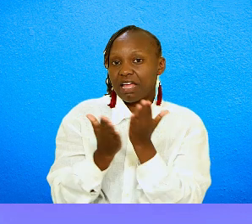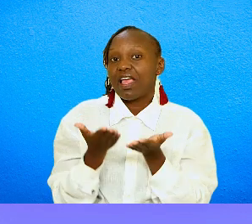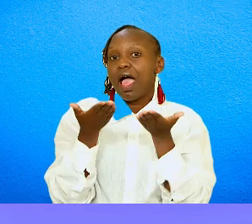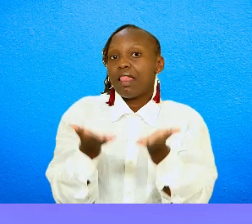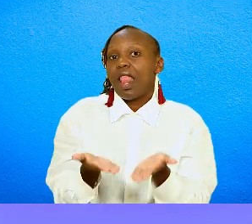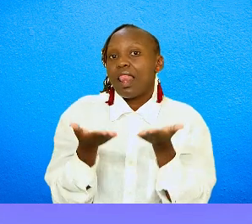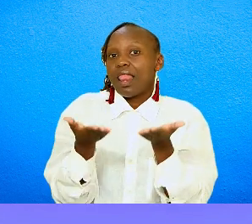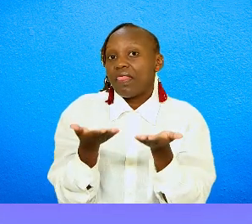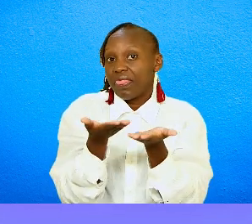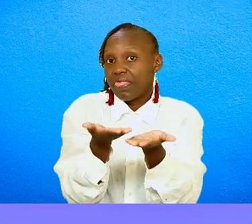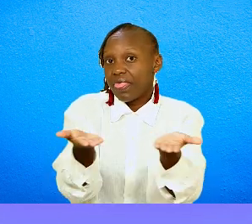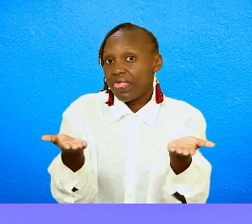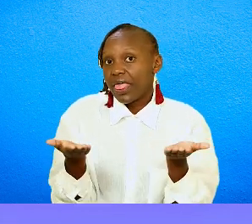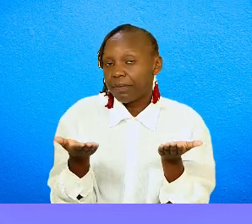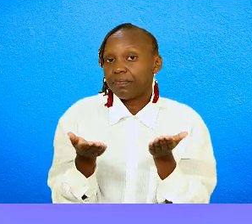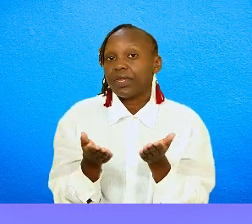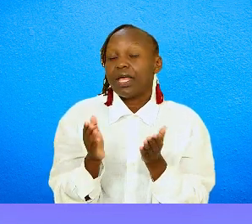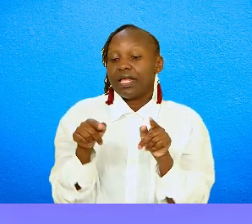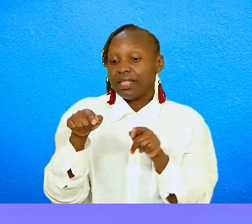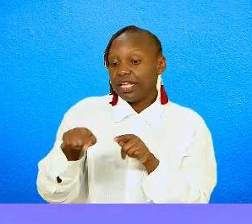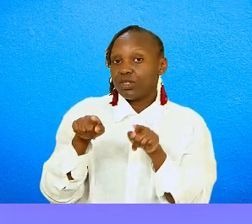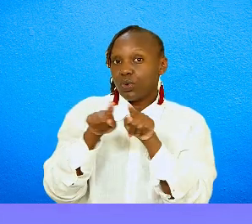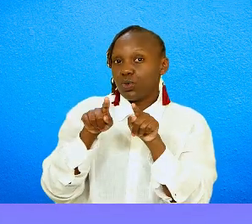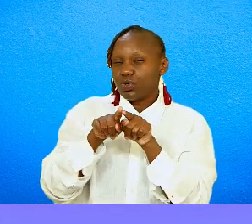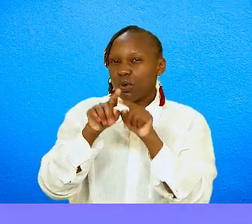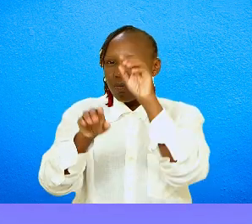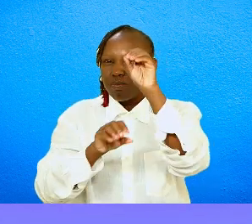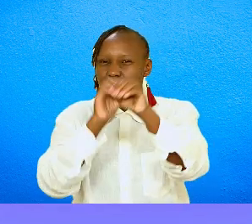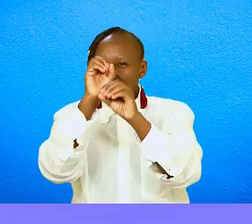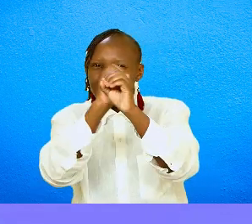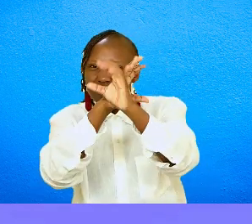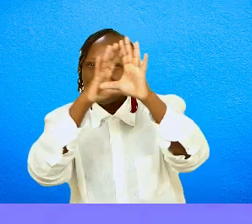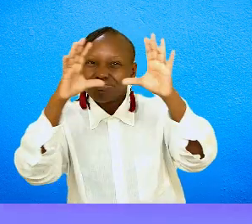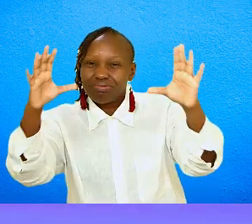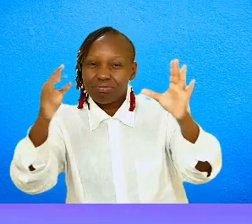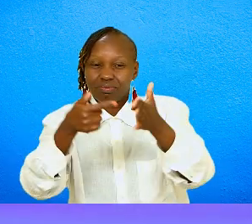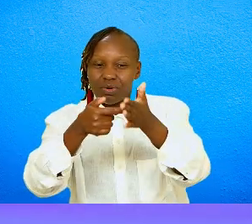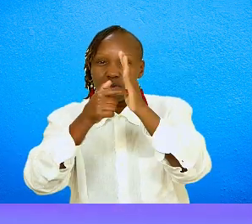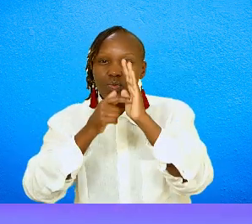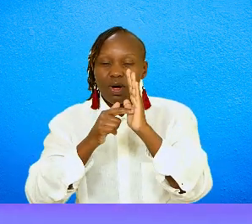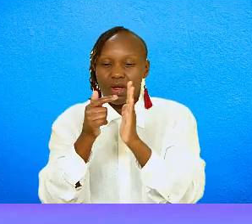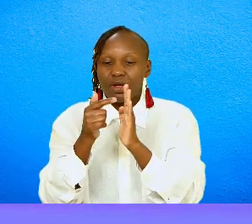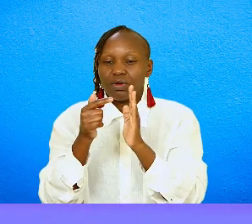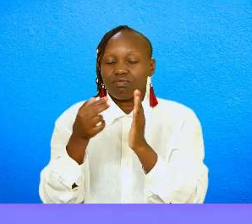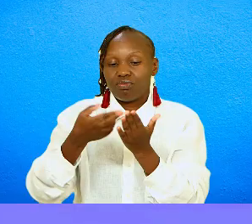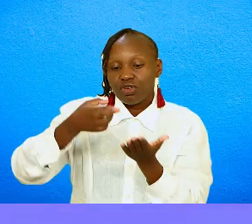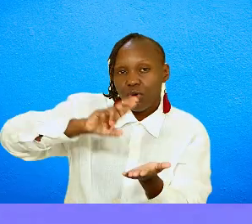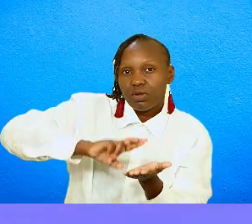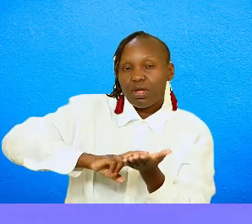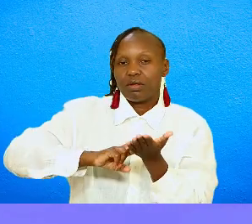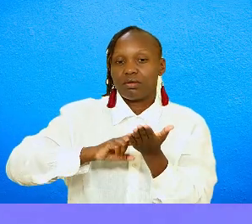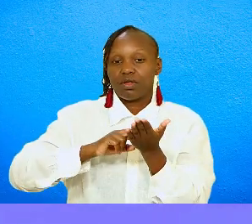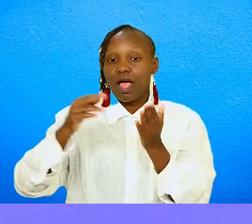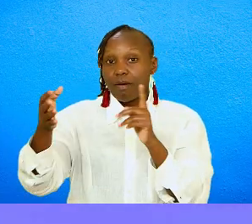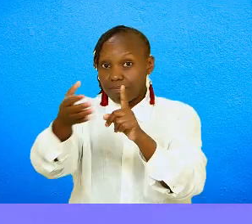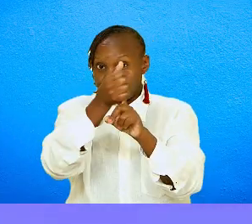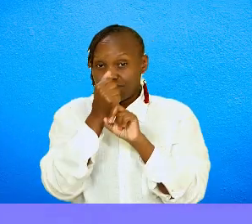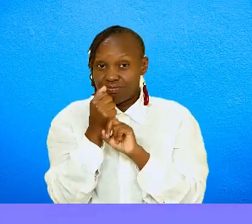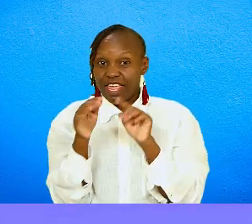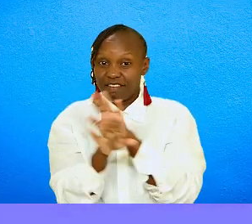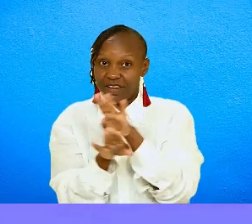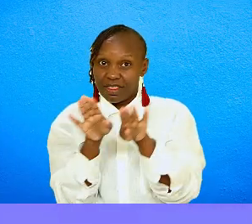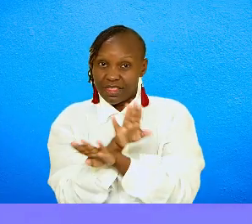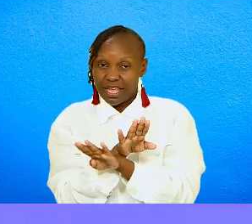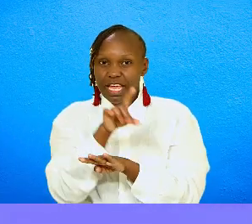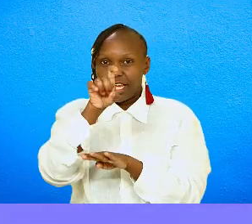and enjoy? The BPS should also project the required resources required to fulfill the priorities for the coming year. These include setting